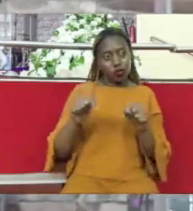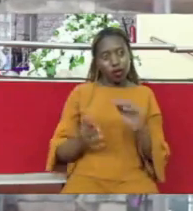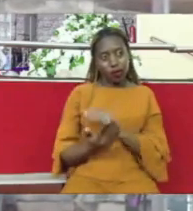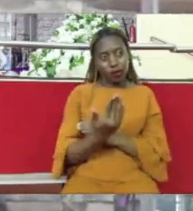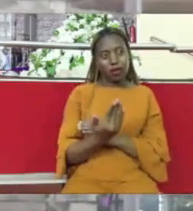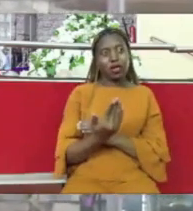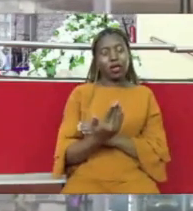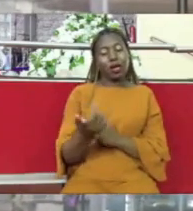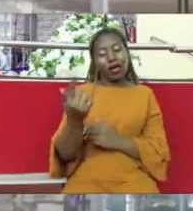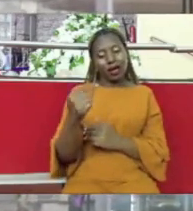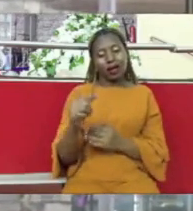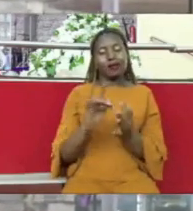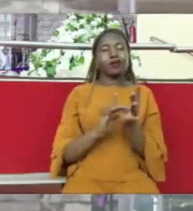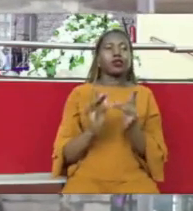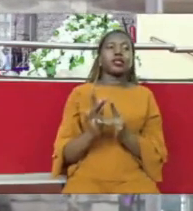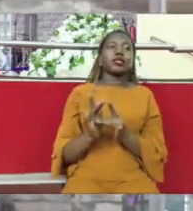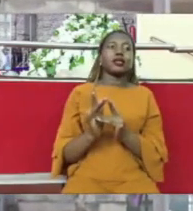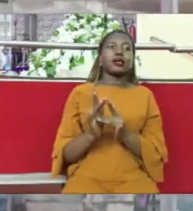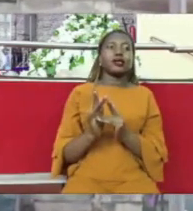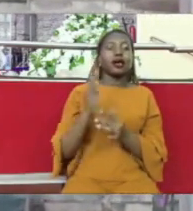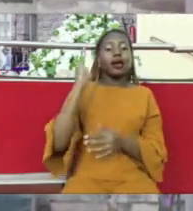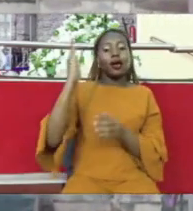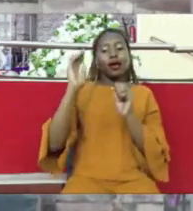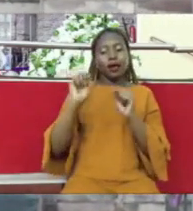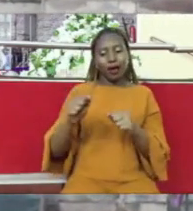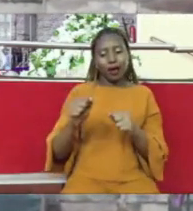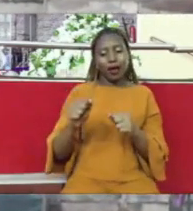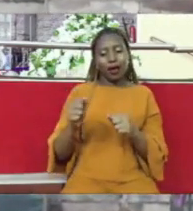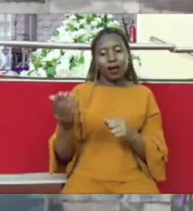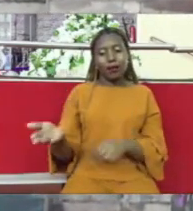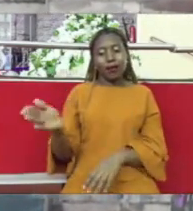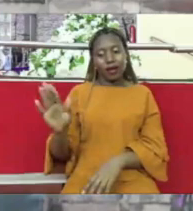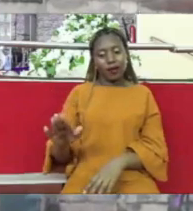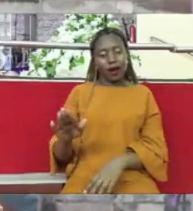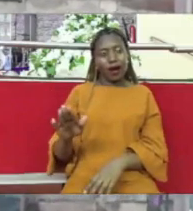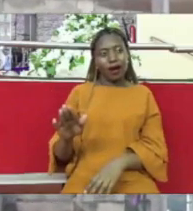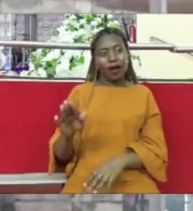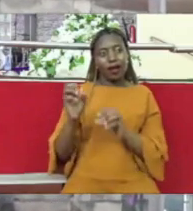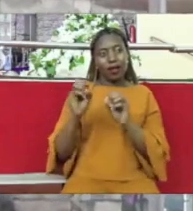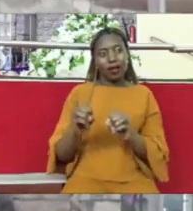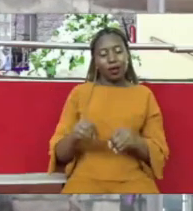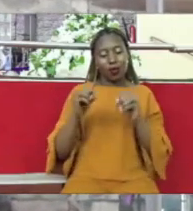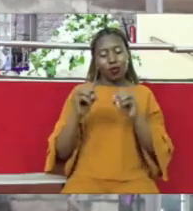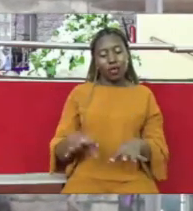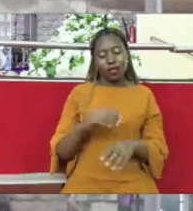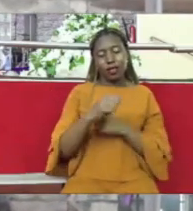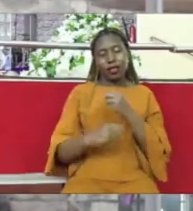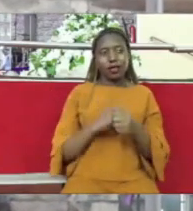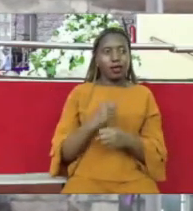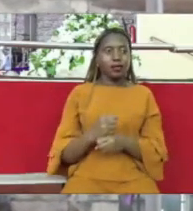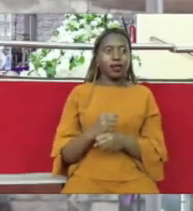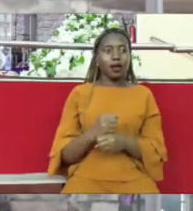Come to Jesus. Njoo kwa Yesu. He can restore the wasted years. Anaweza karejesha miaka ambayo imepotea. Praise the name of the